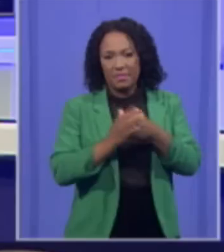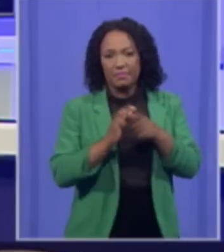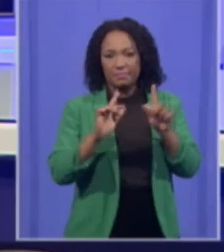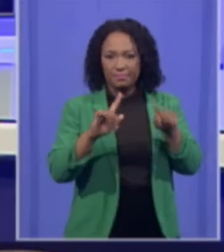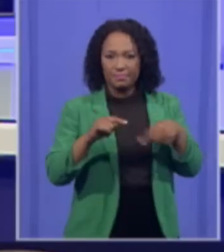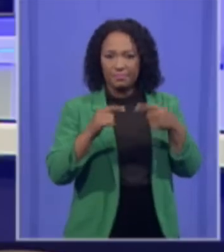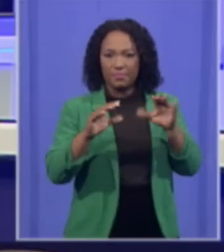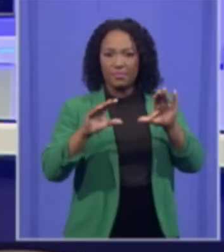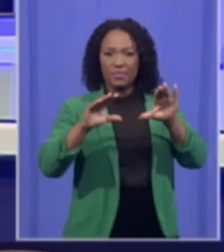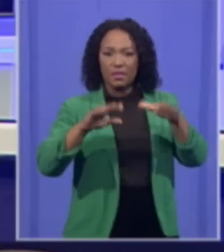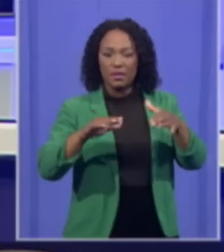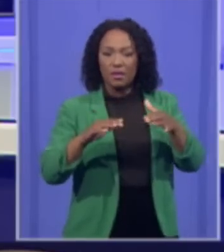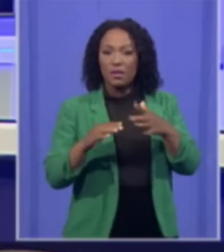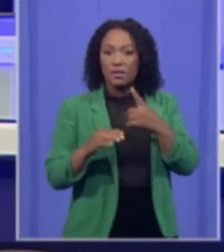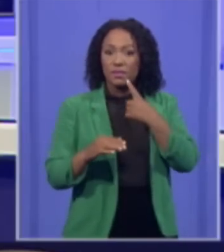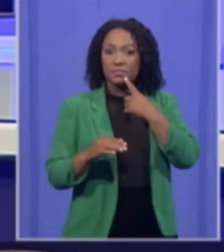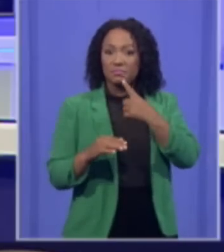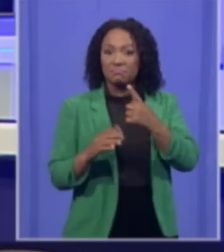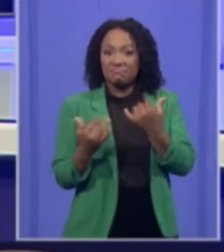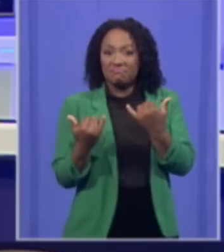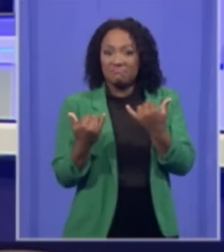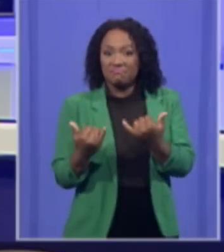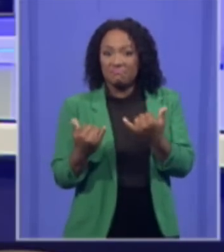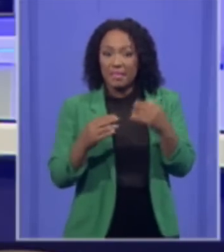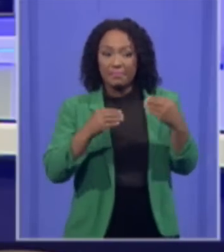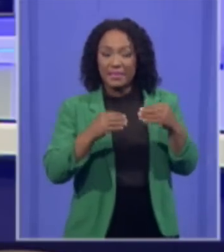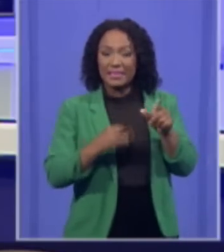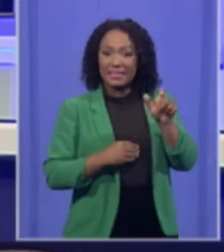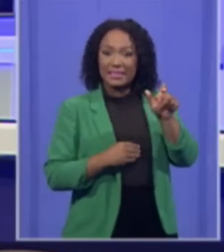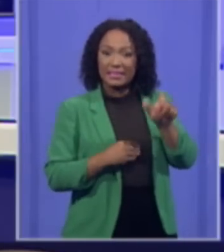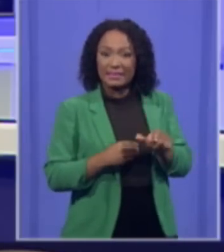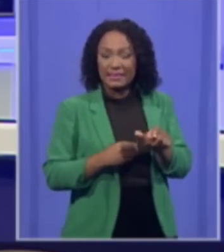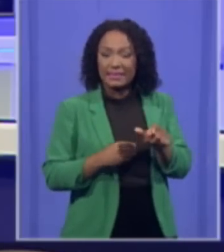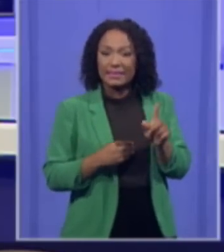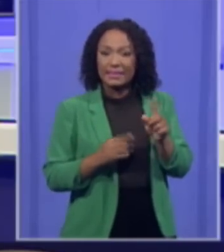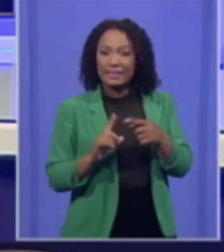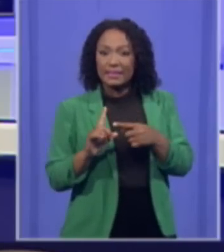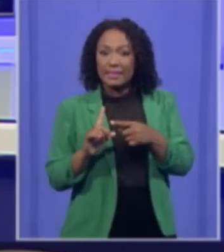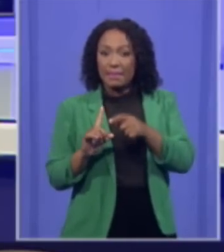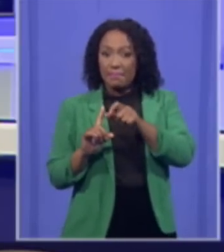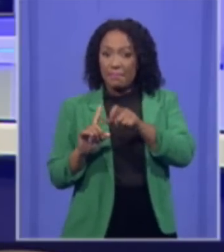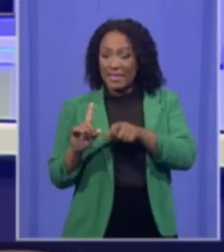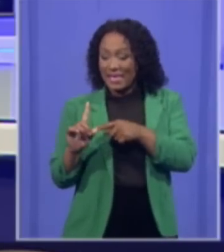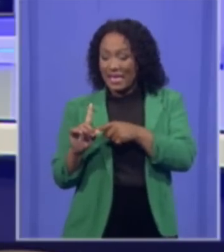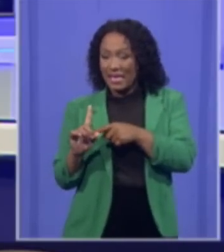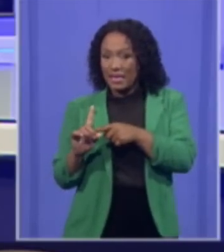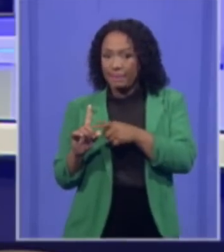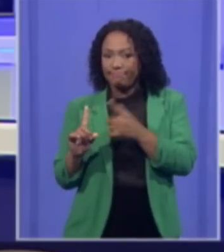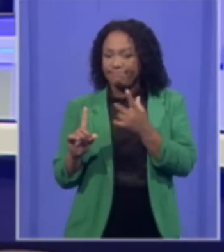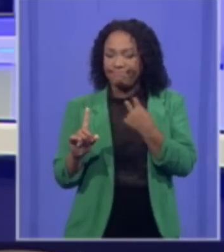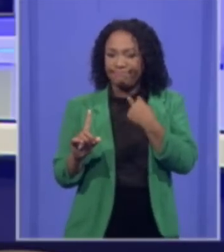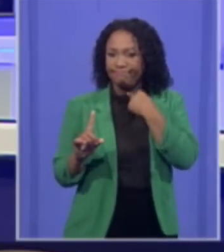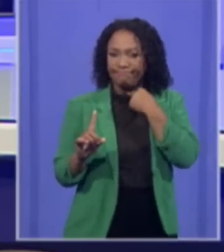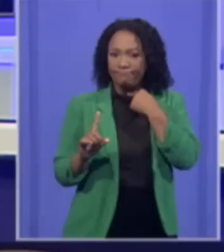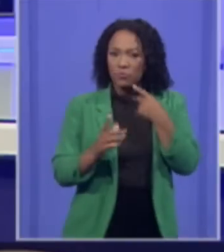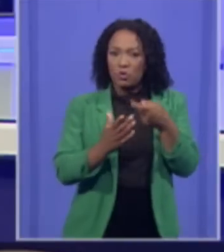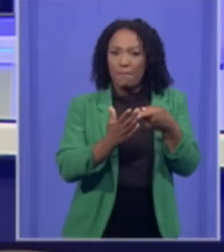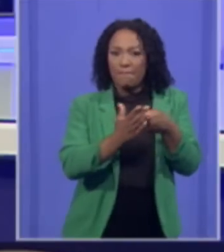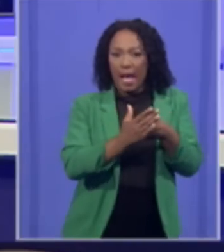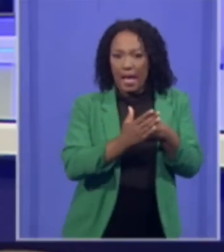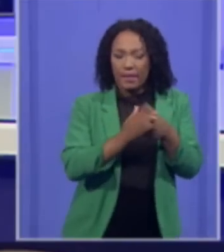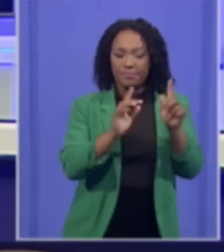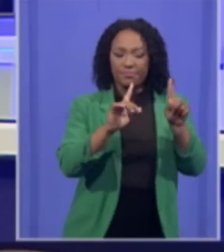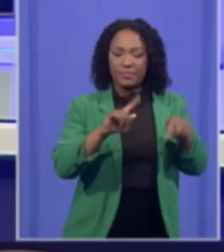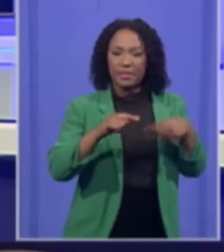dipego ditabana-tabana tšeo di dikologilego rakgwebo yeo ke tšona di dirilego gore go rekwa ga sehlopha seo sa Sean